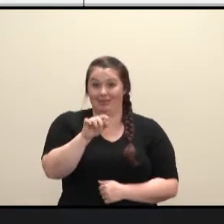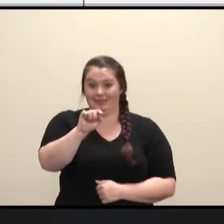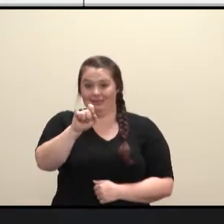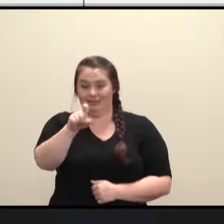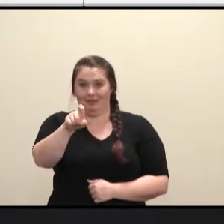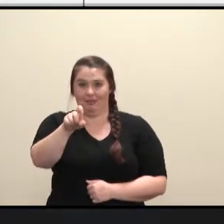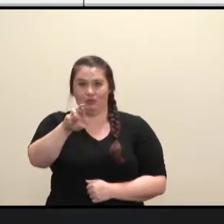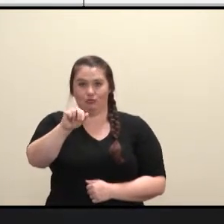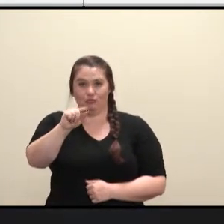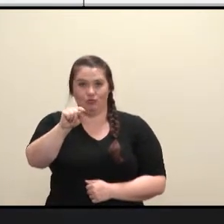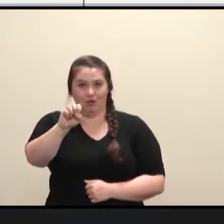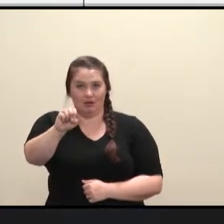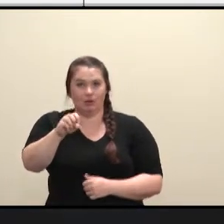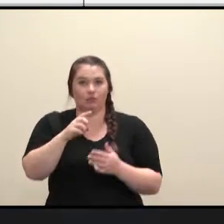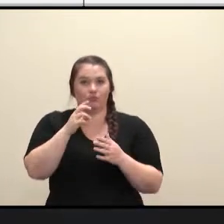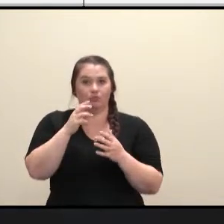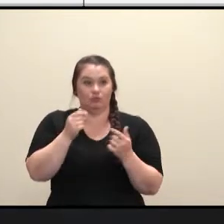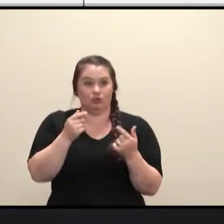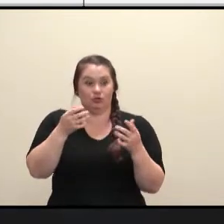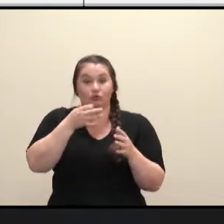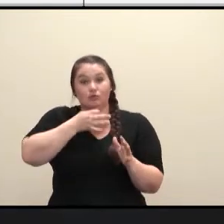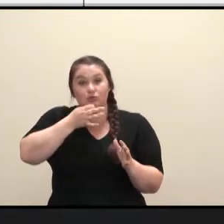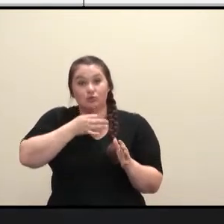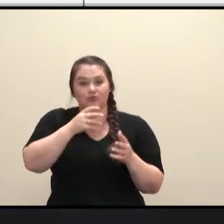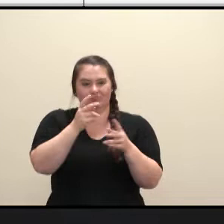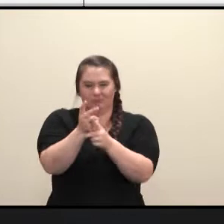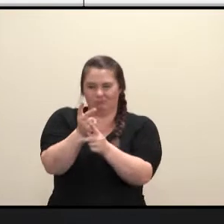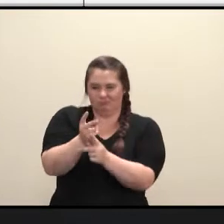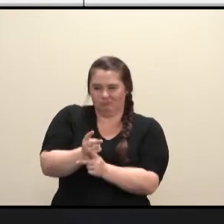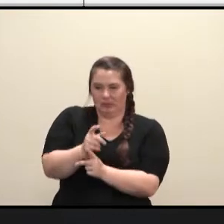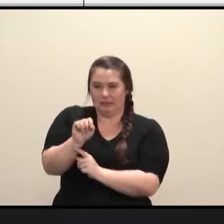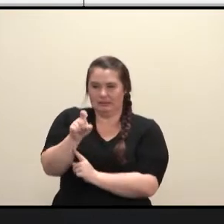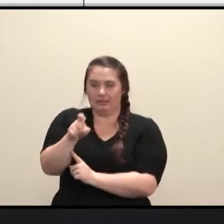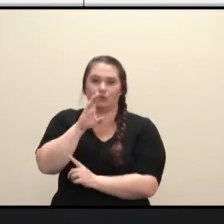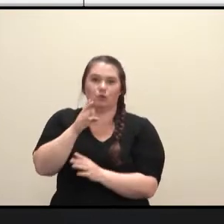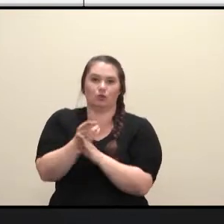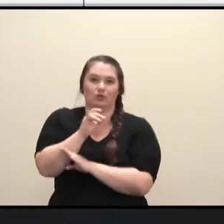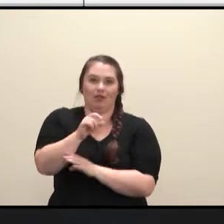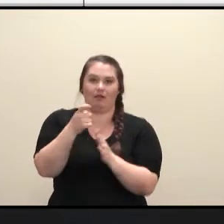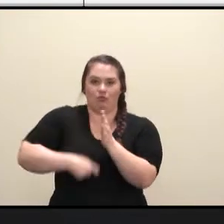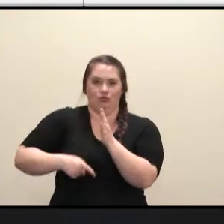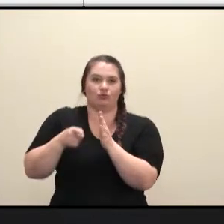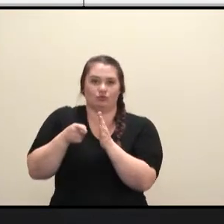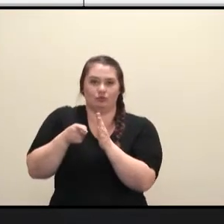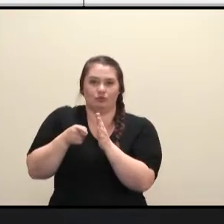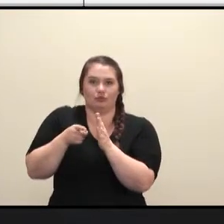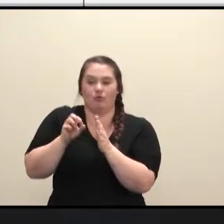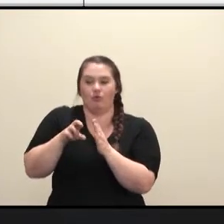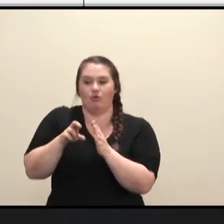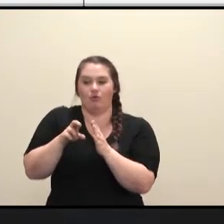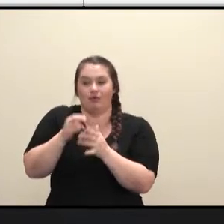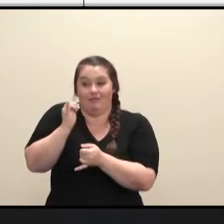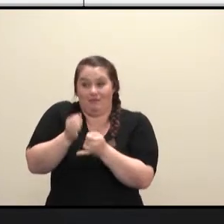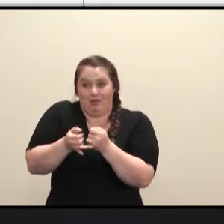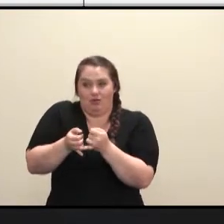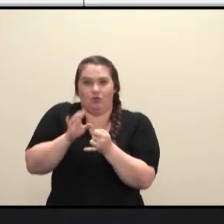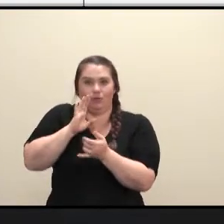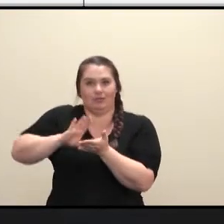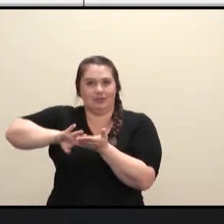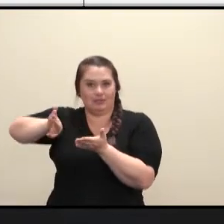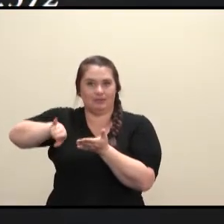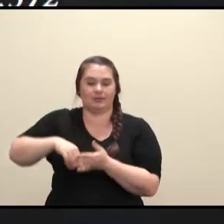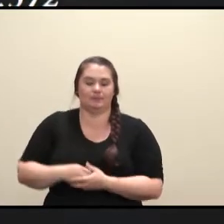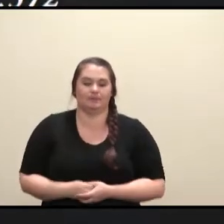rate, when we get ready to calculate the tax rate, it's going to be based on those values, or the final certified value, as I said.